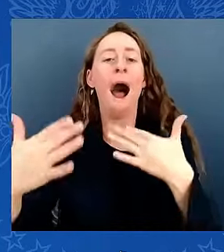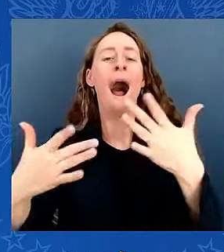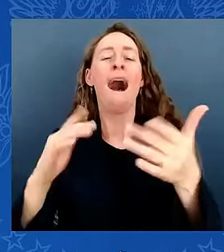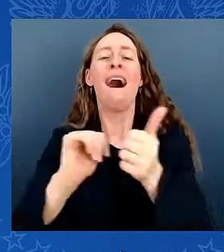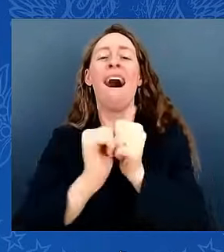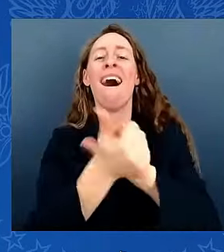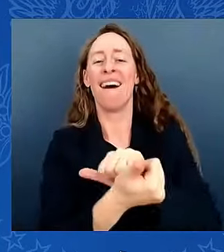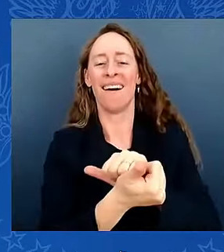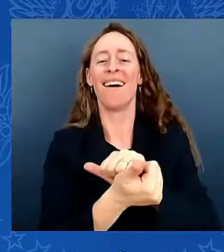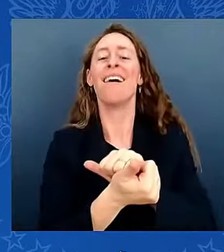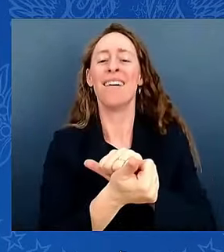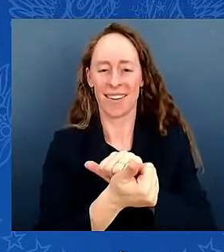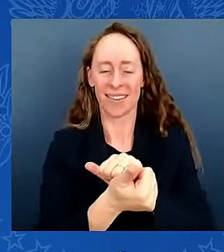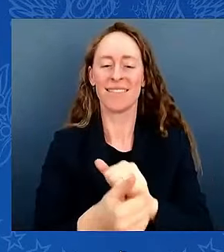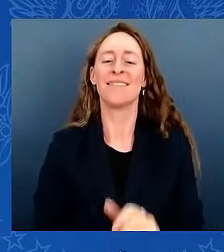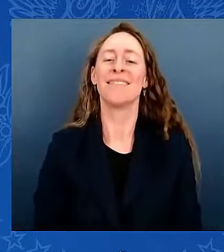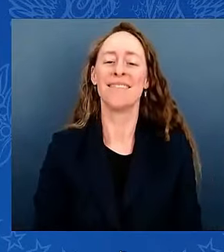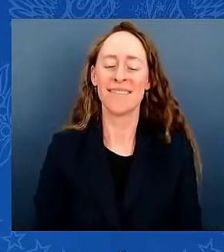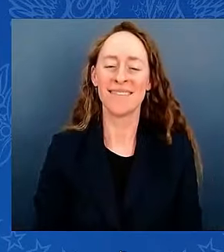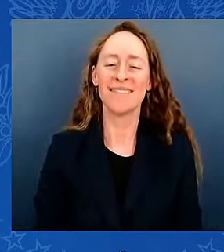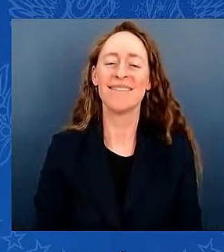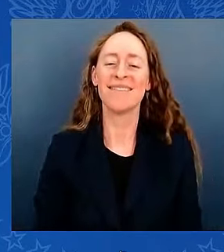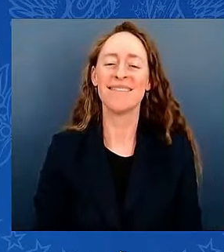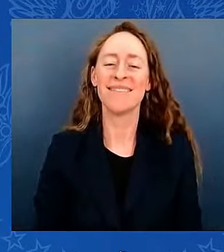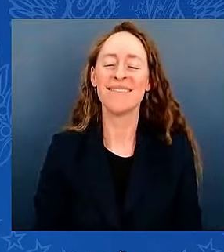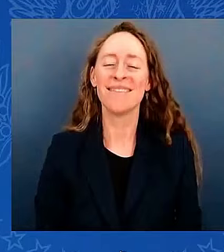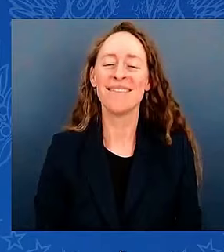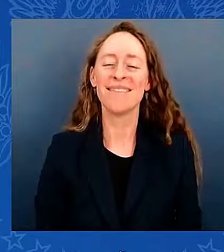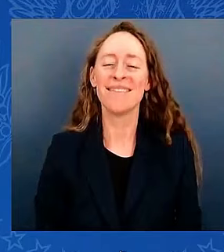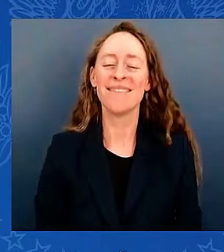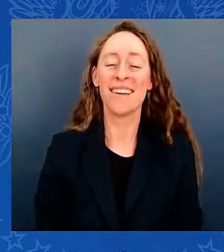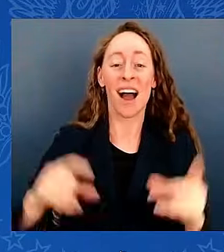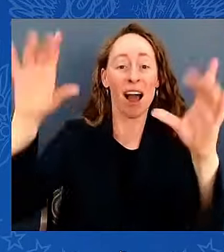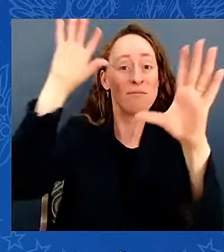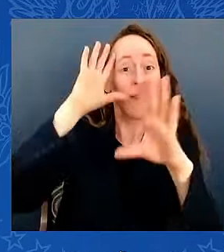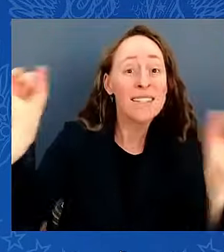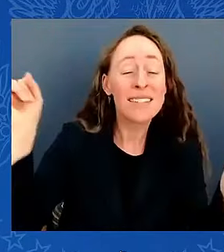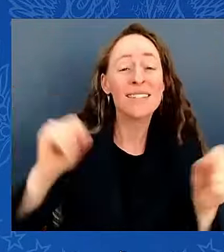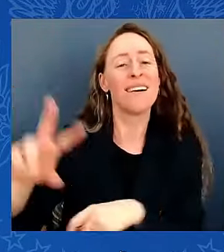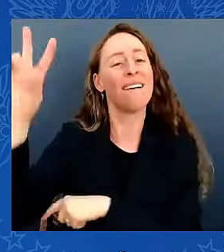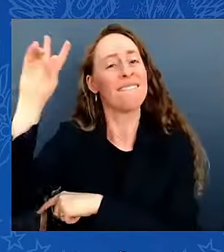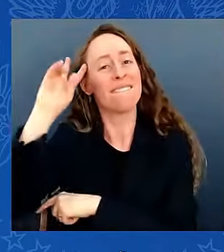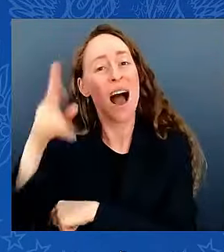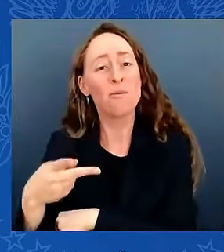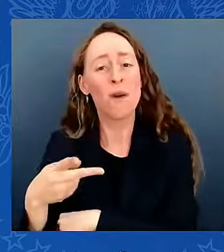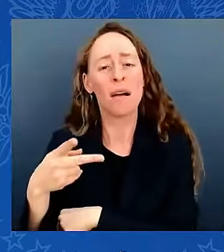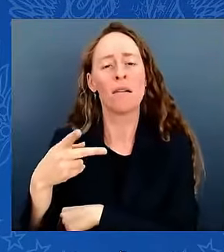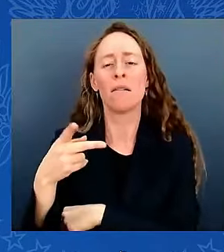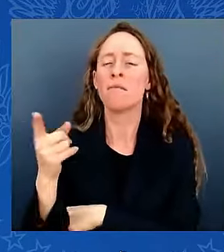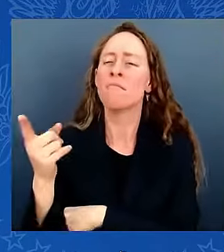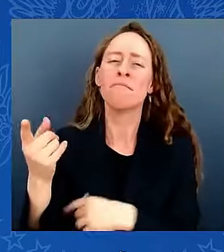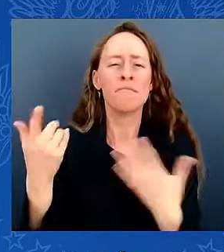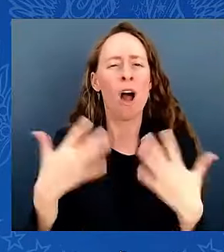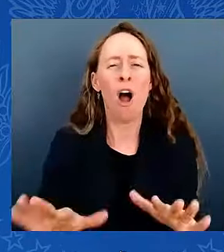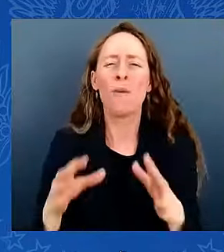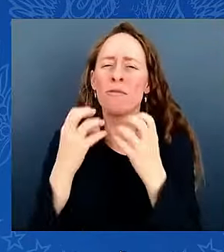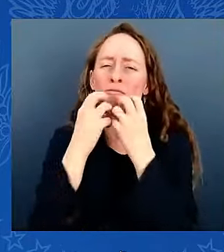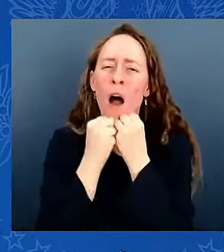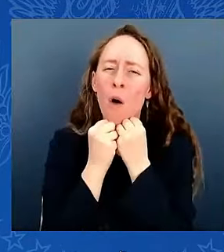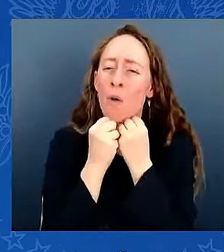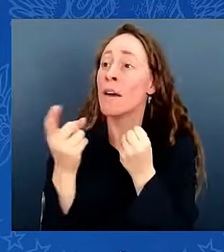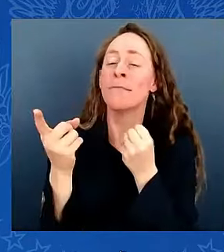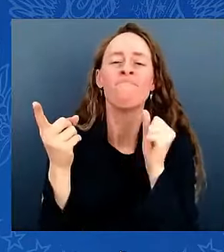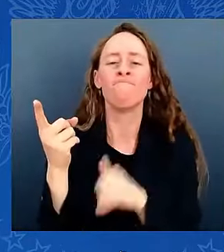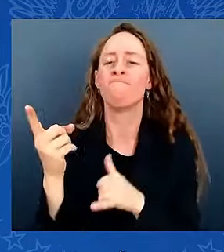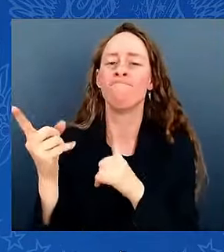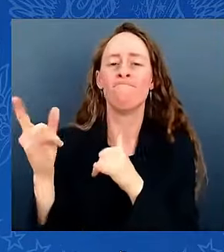Harris, have led with the right character of values throughout their careers. President Biden was the youngest guy in the Senate when